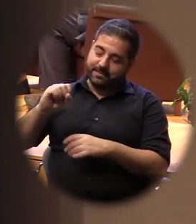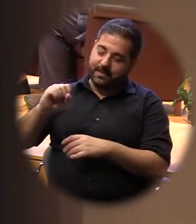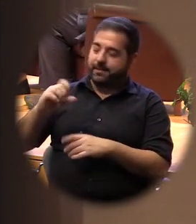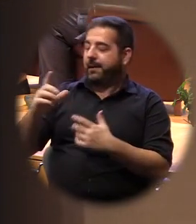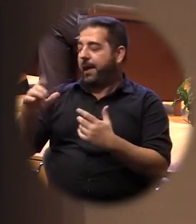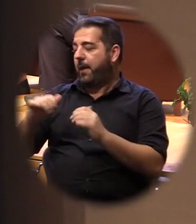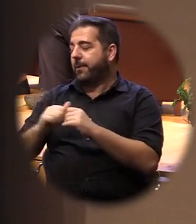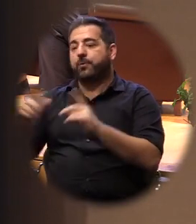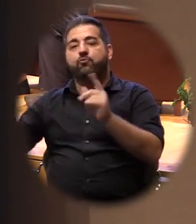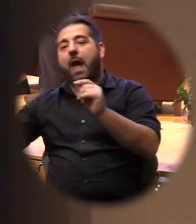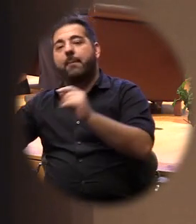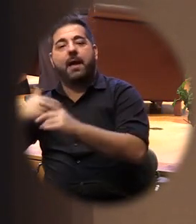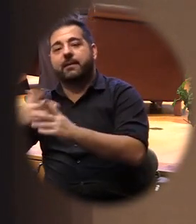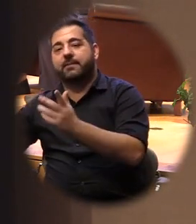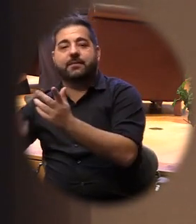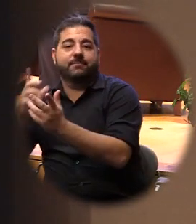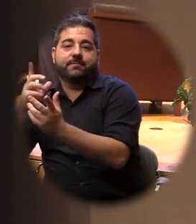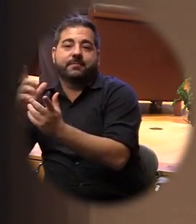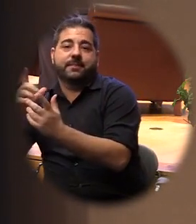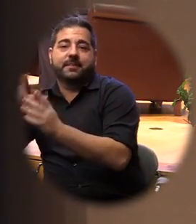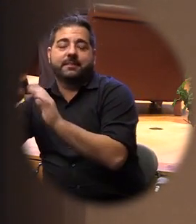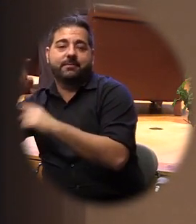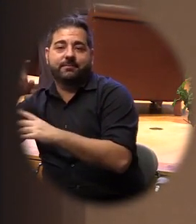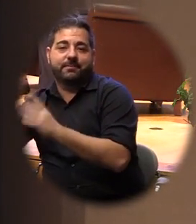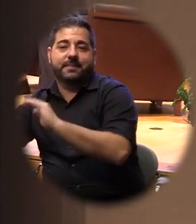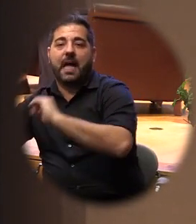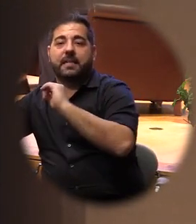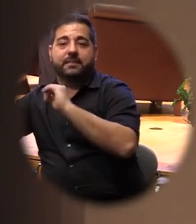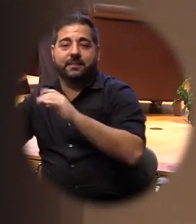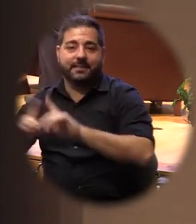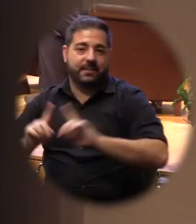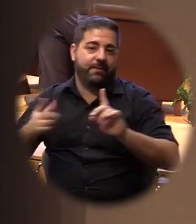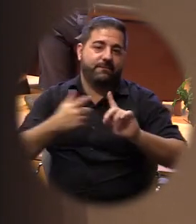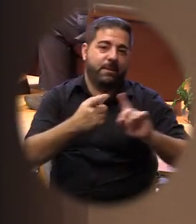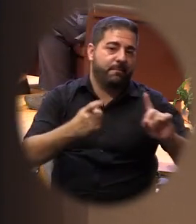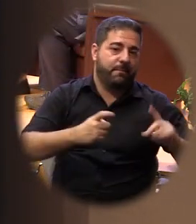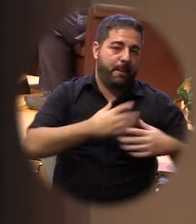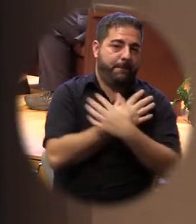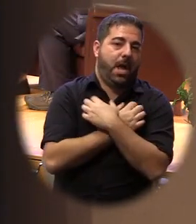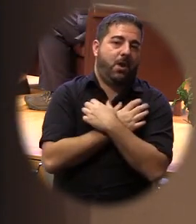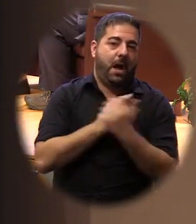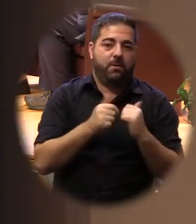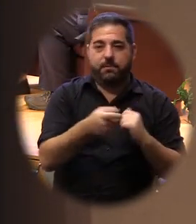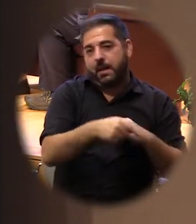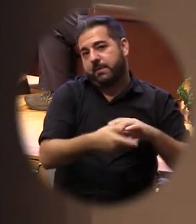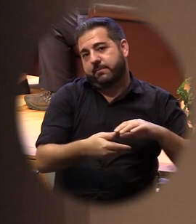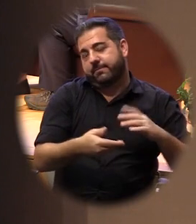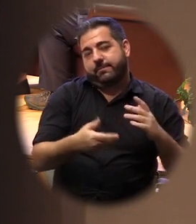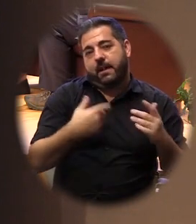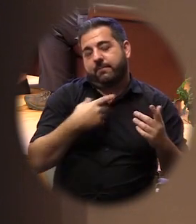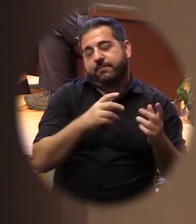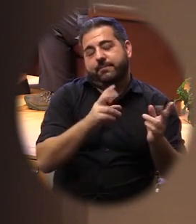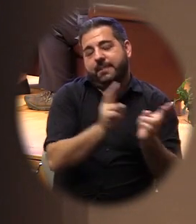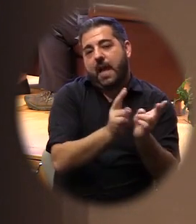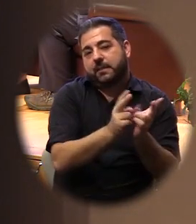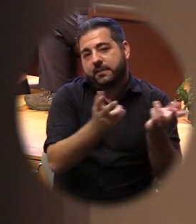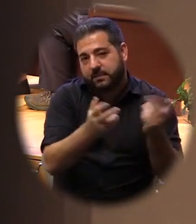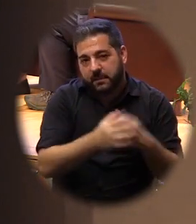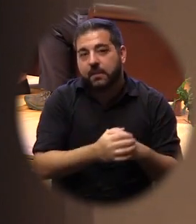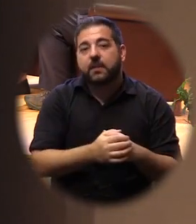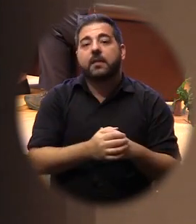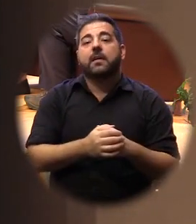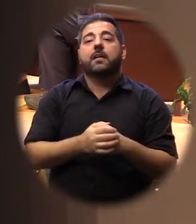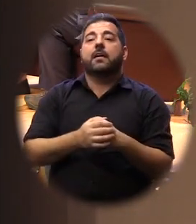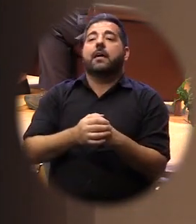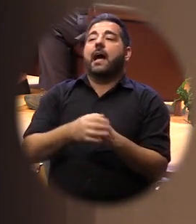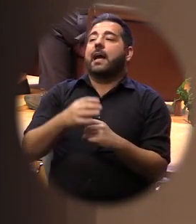how I don't know how a bear does sex I mean there and um and there's and and